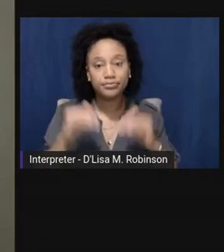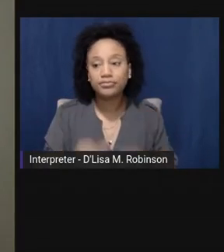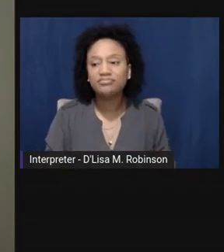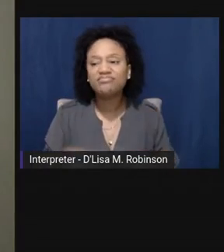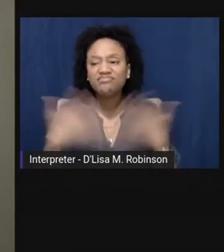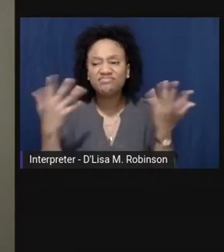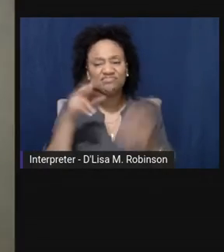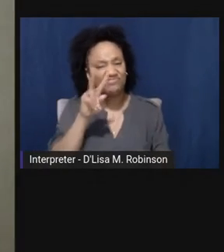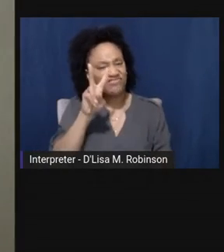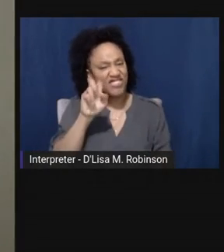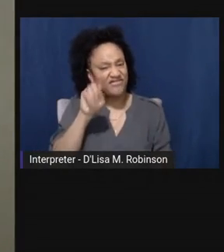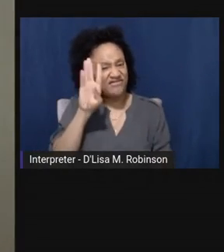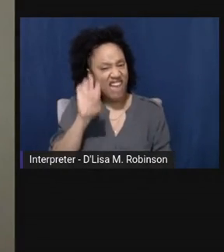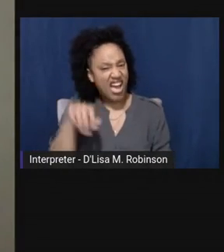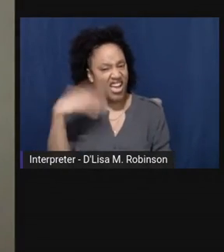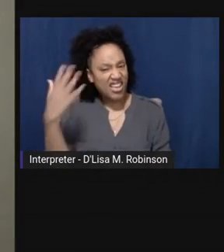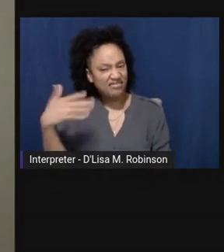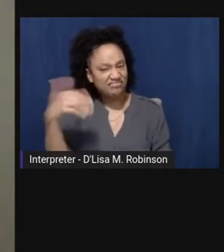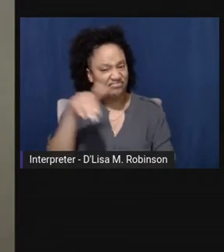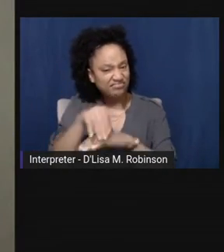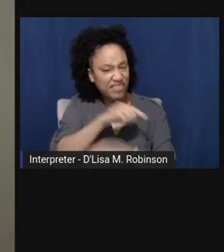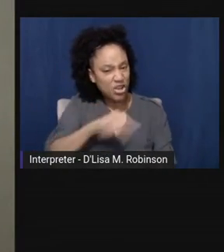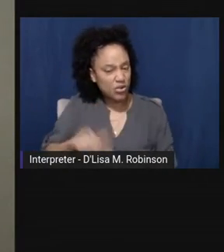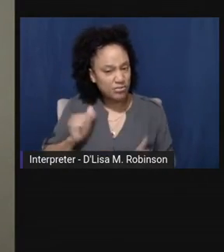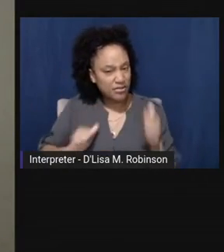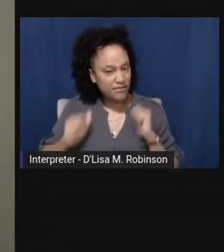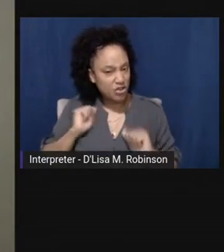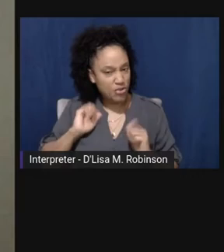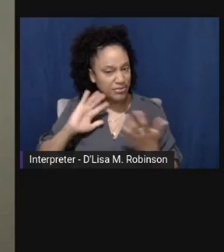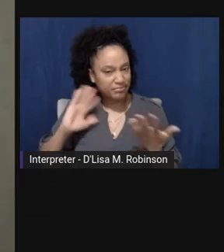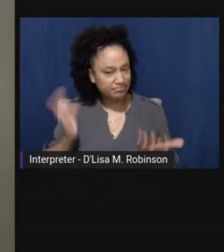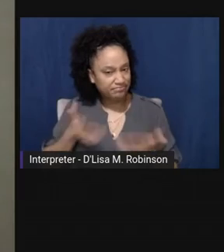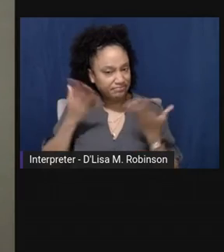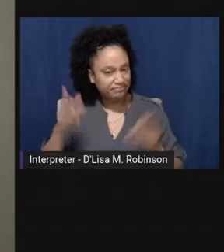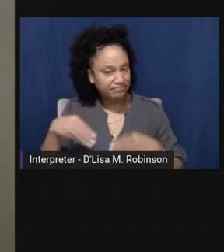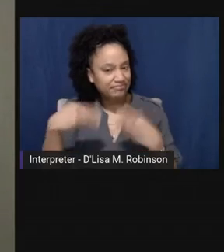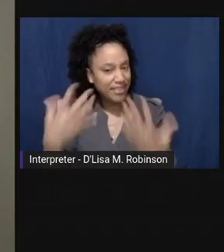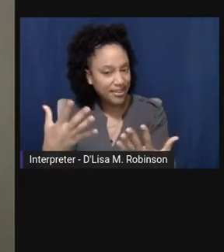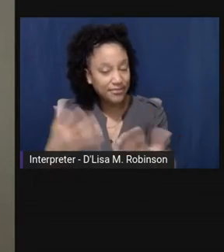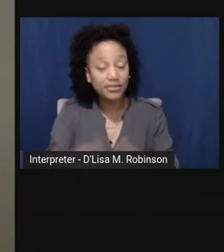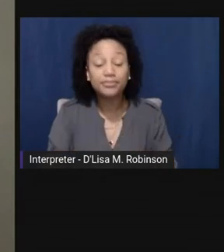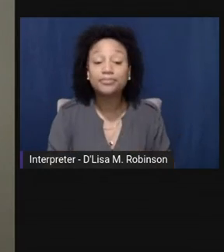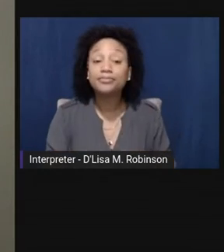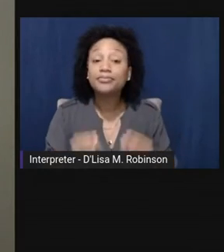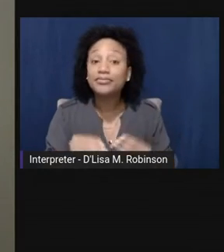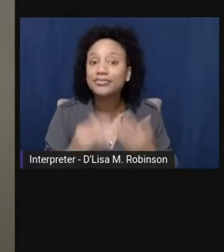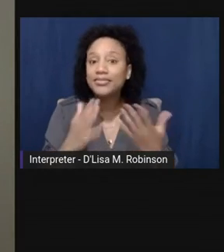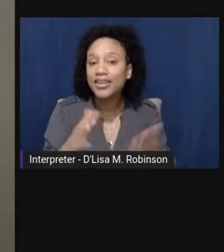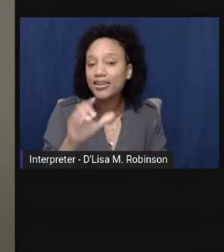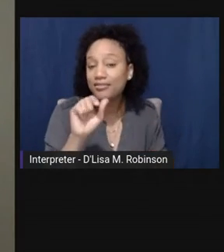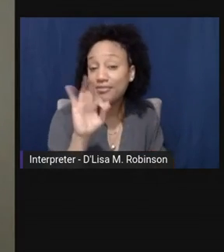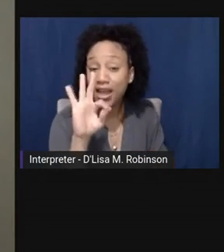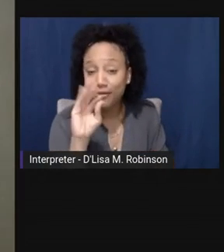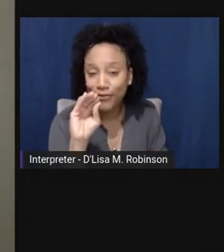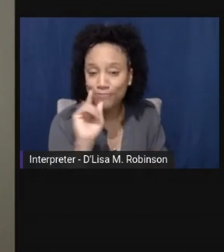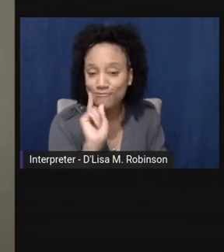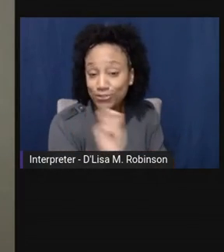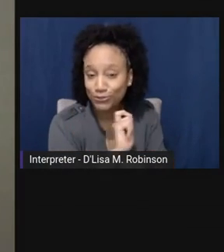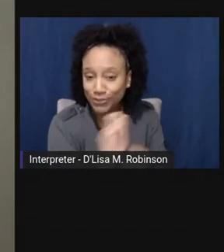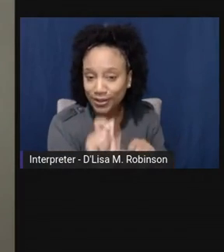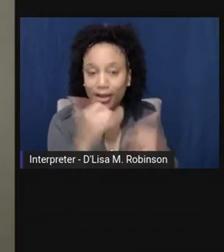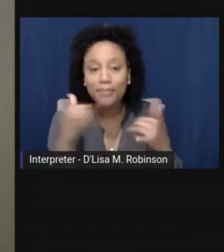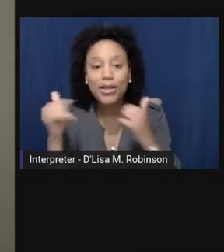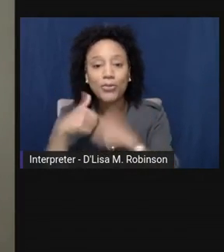though, right? What does the NightQueen performance suite give? It's giving Afro-surreal. We're playing